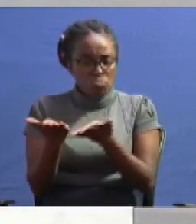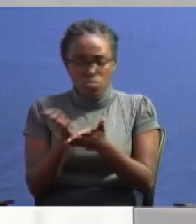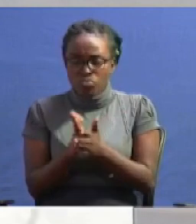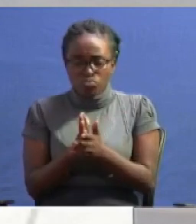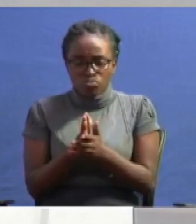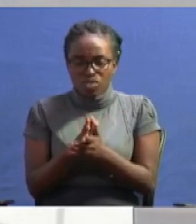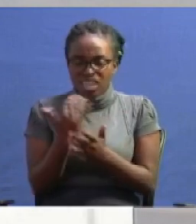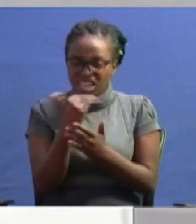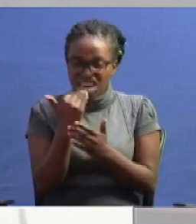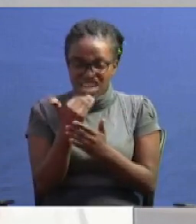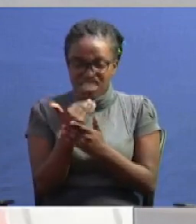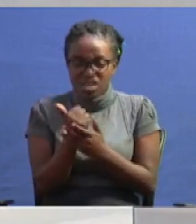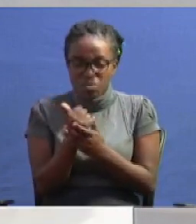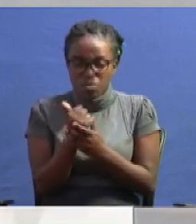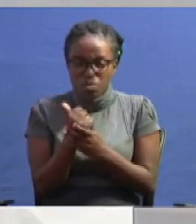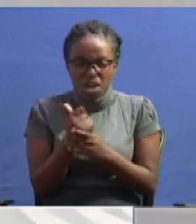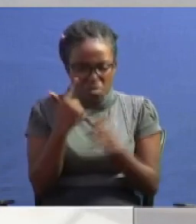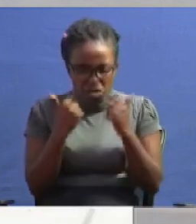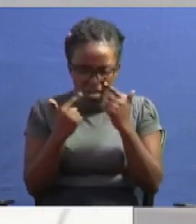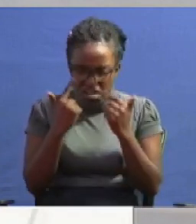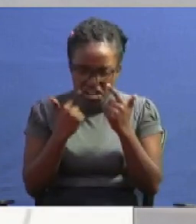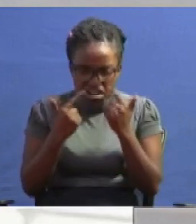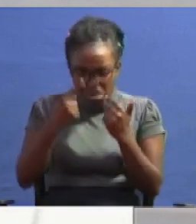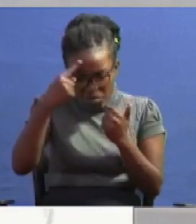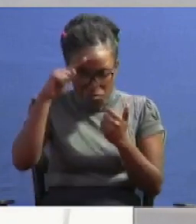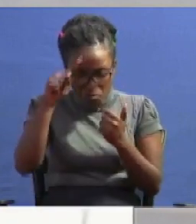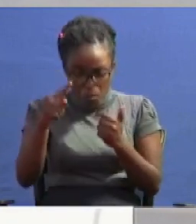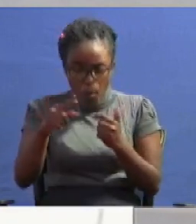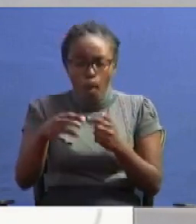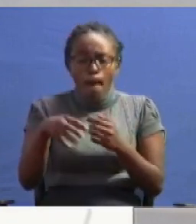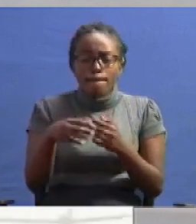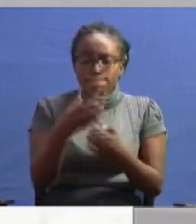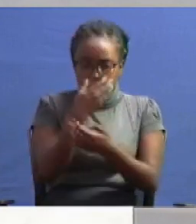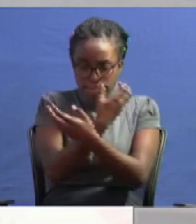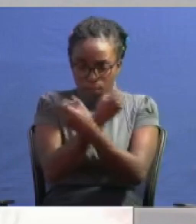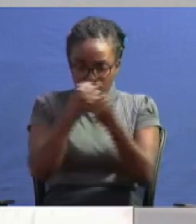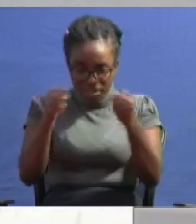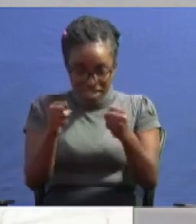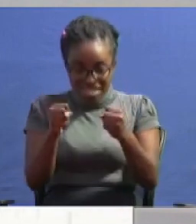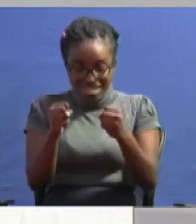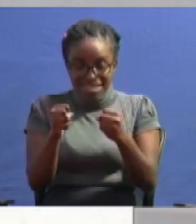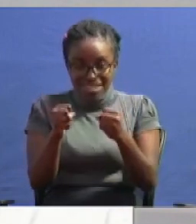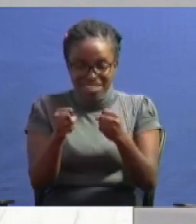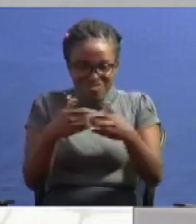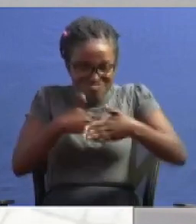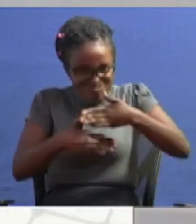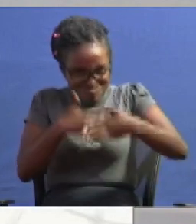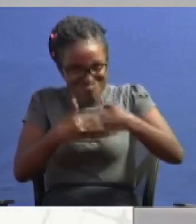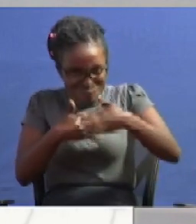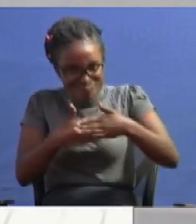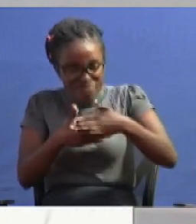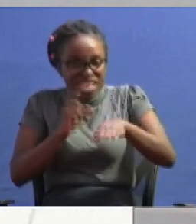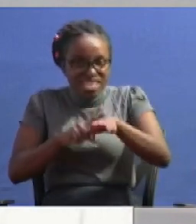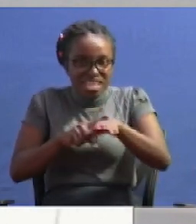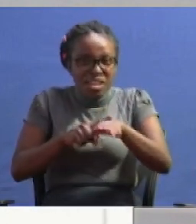now, crying for that president and his team, rather, those close to president, are